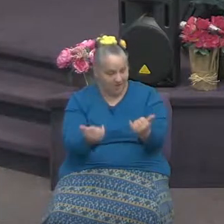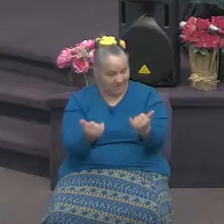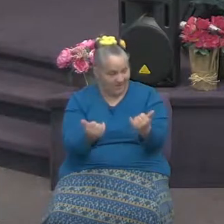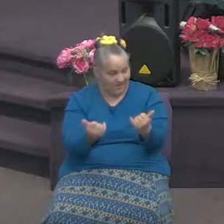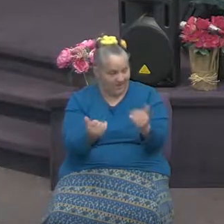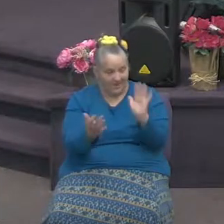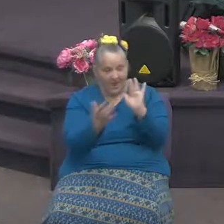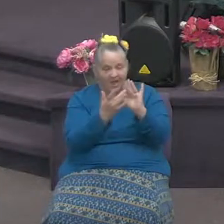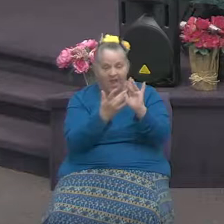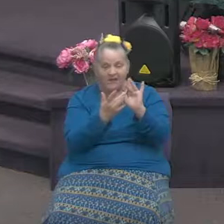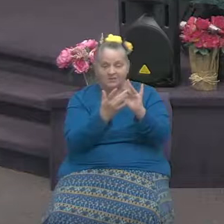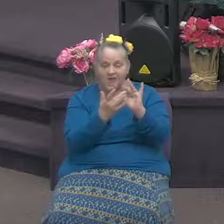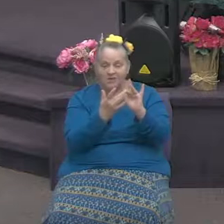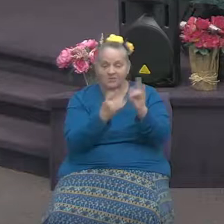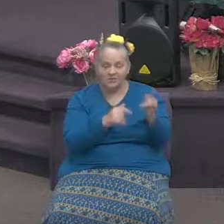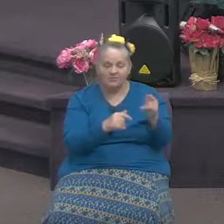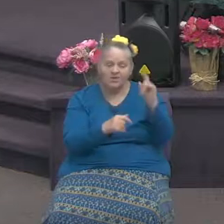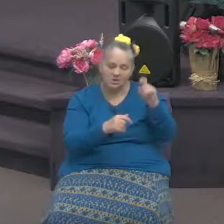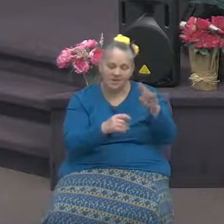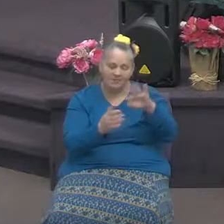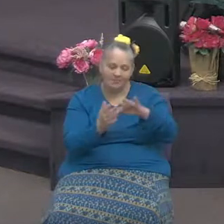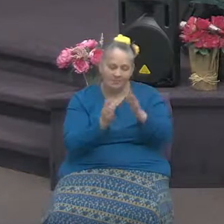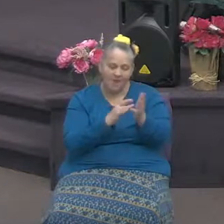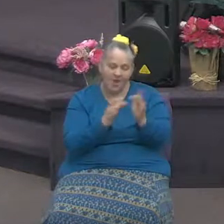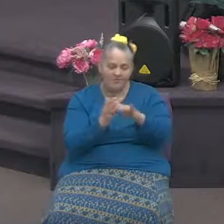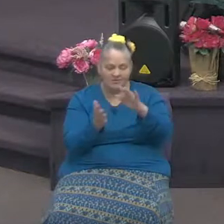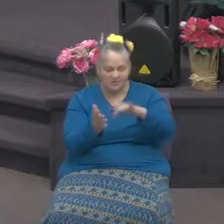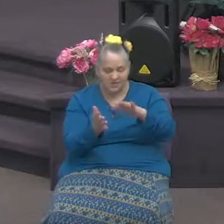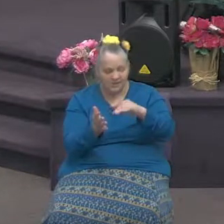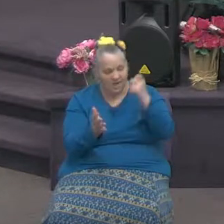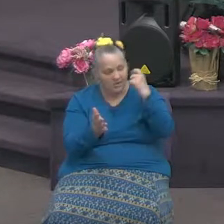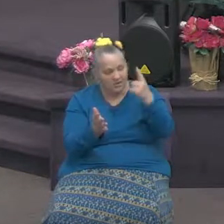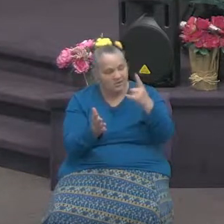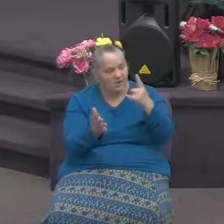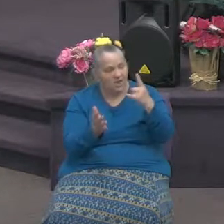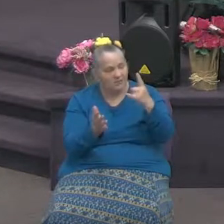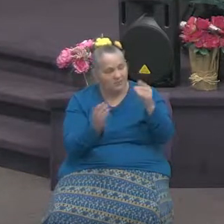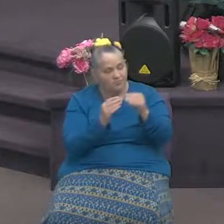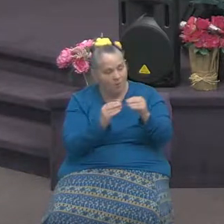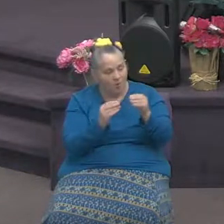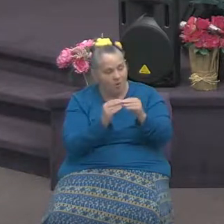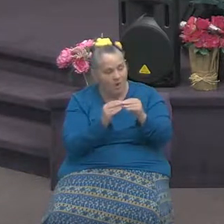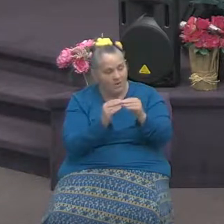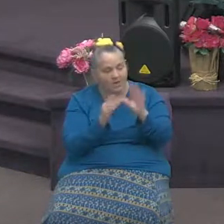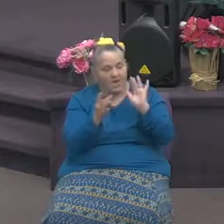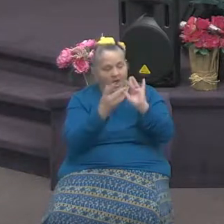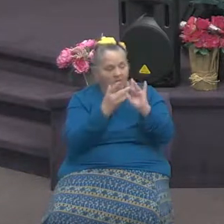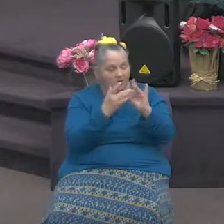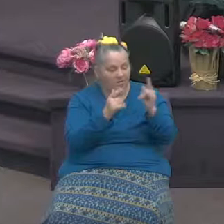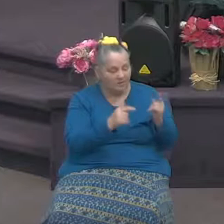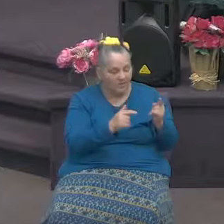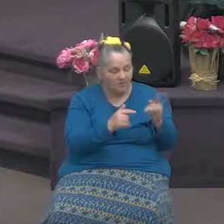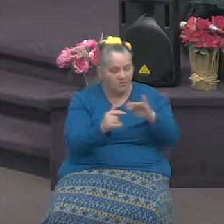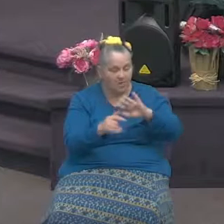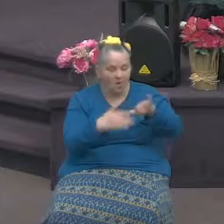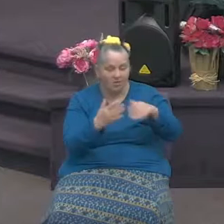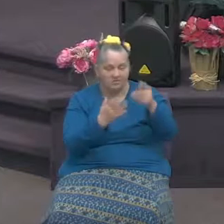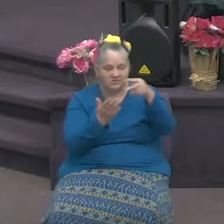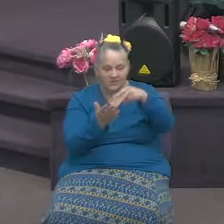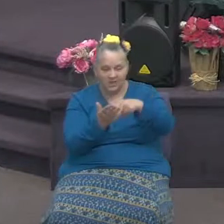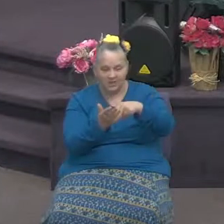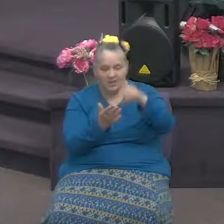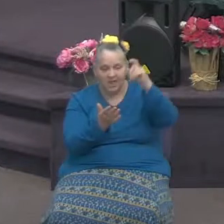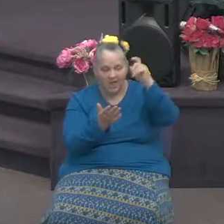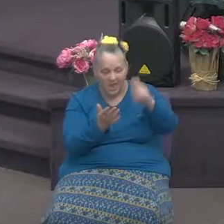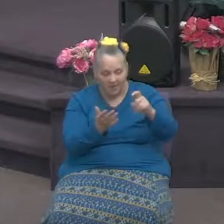Get in contact with them. If you need a Bible study to understand even further, get in contact with them as we all stand.